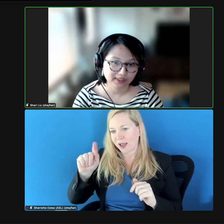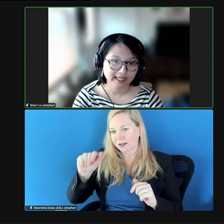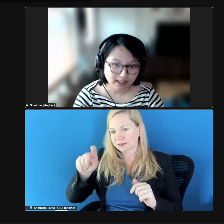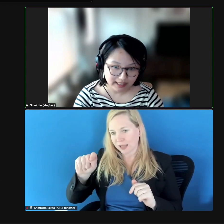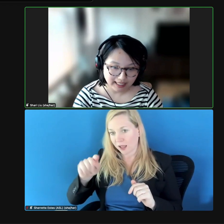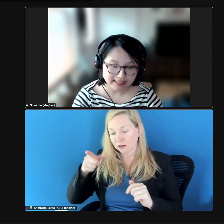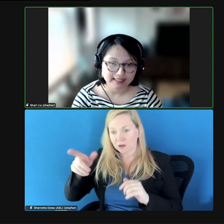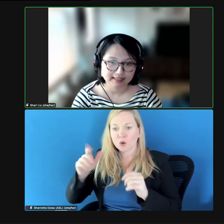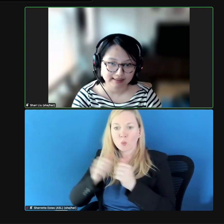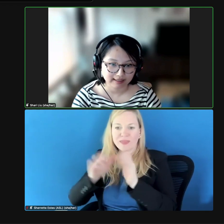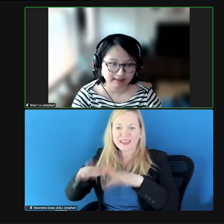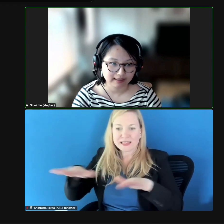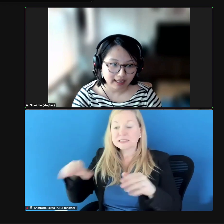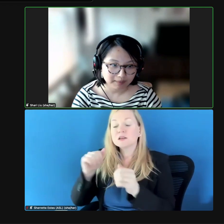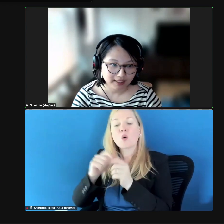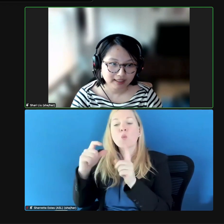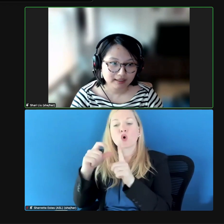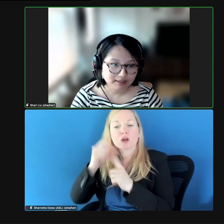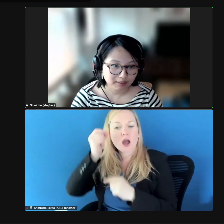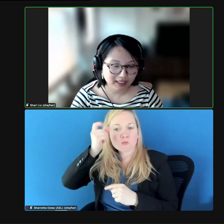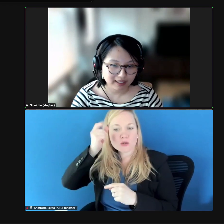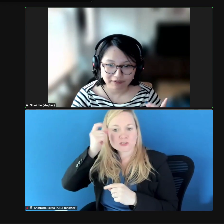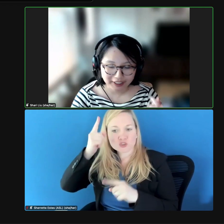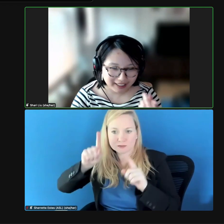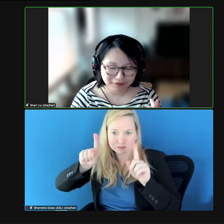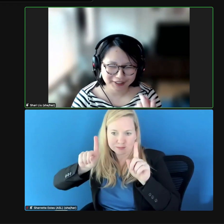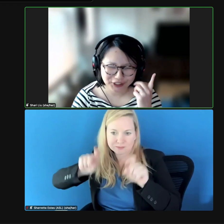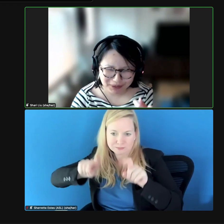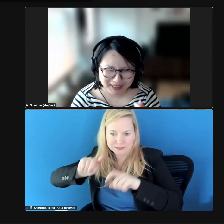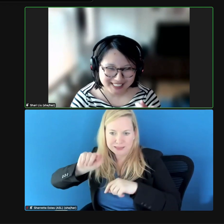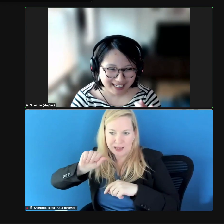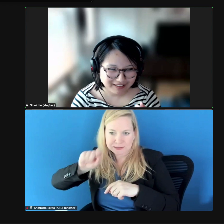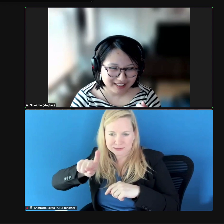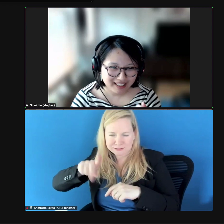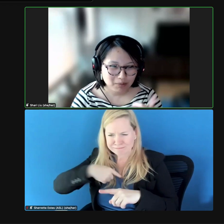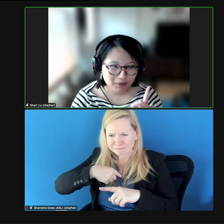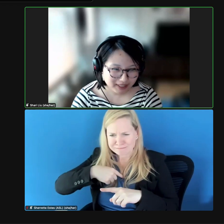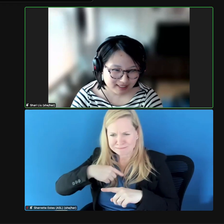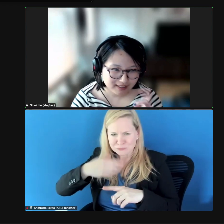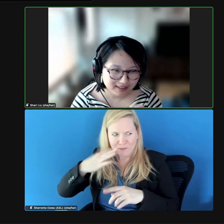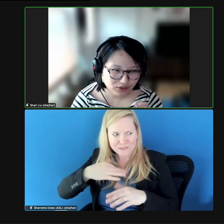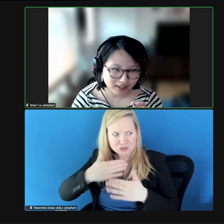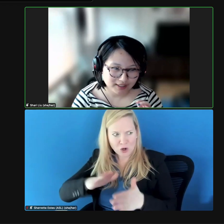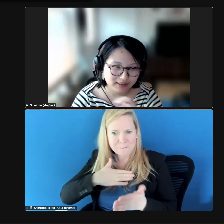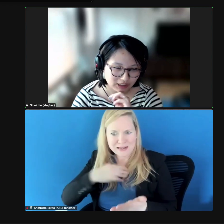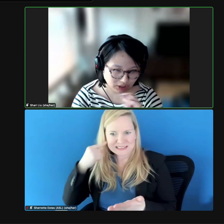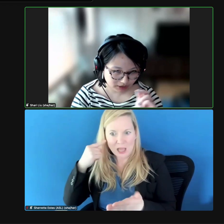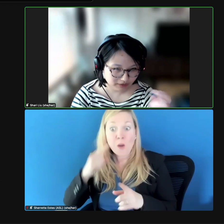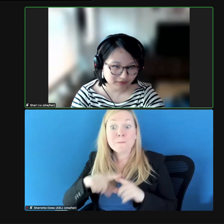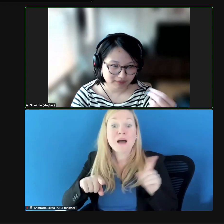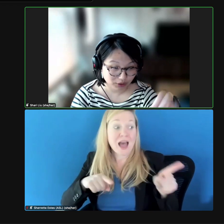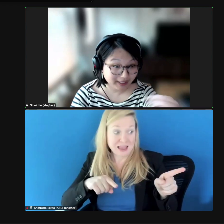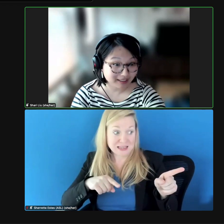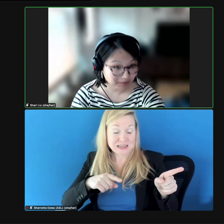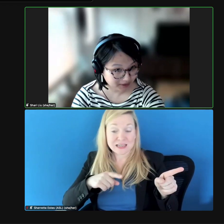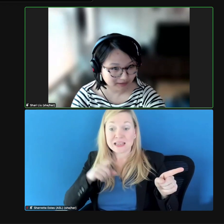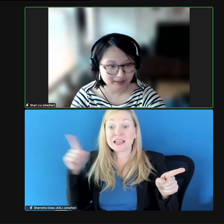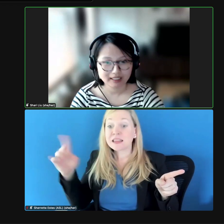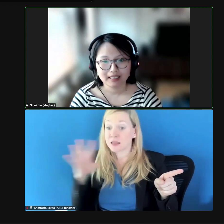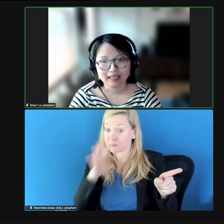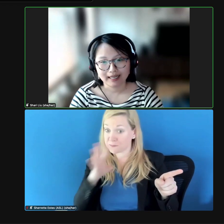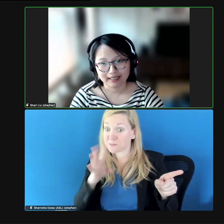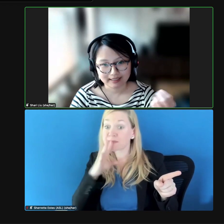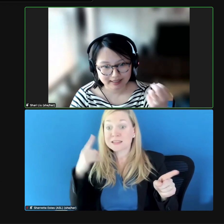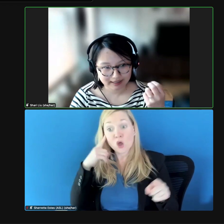word comprehension task that's done in the lab. So I forget if I shared my sound, but basically this child is hearing, do you like the